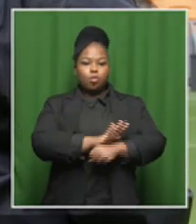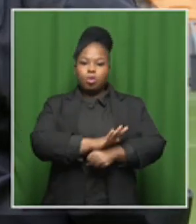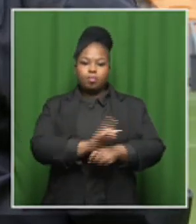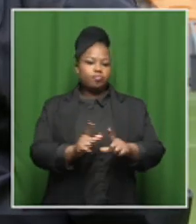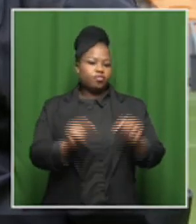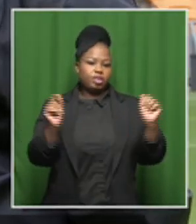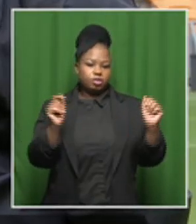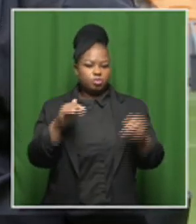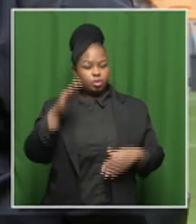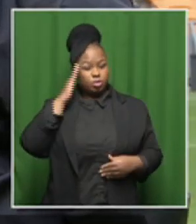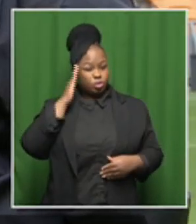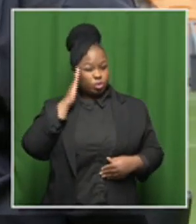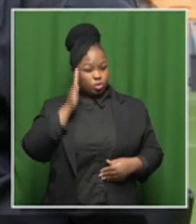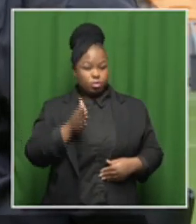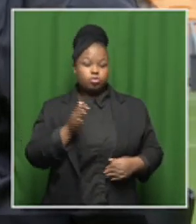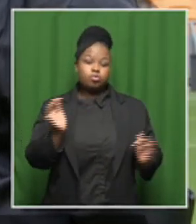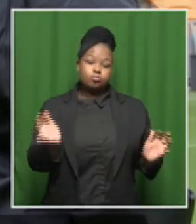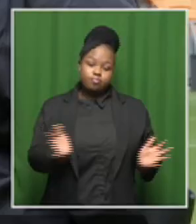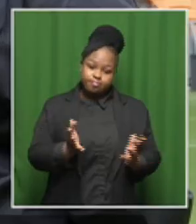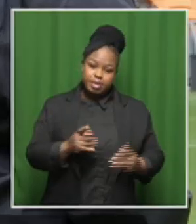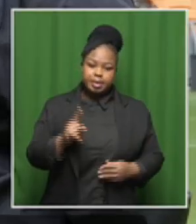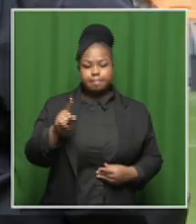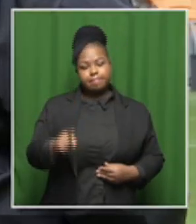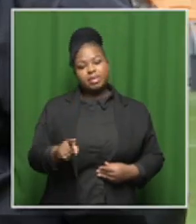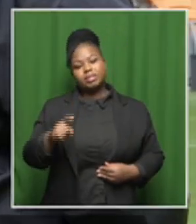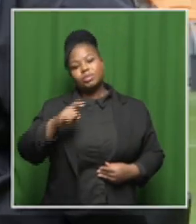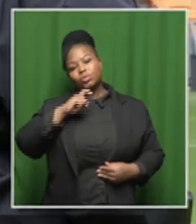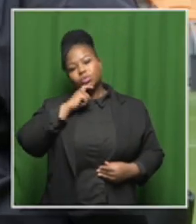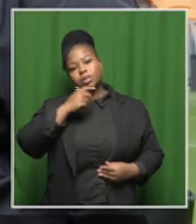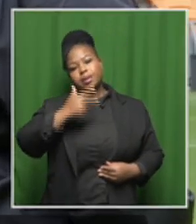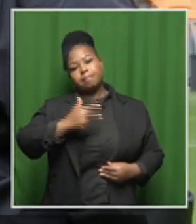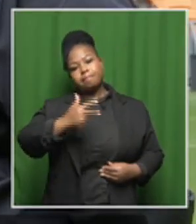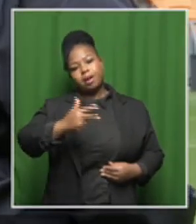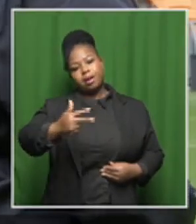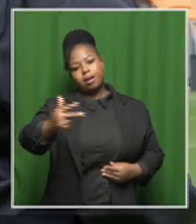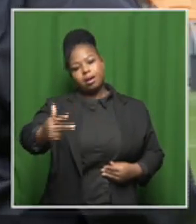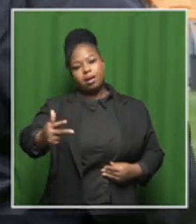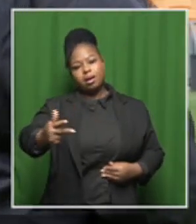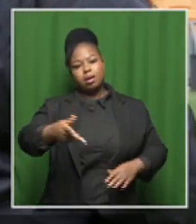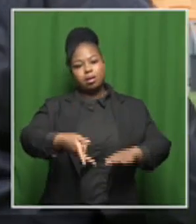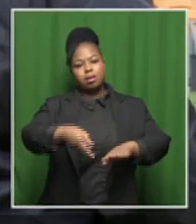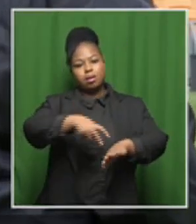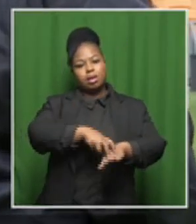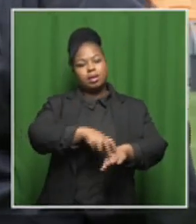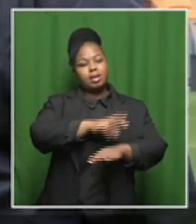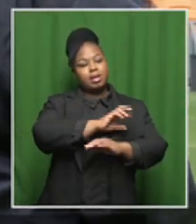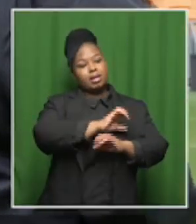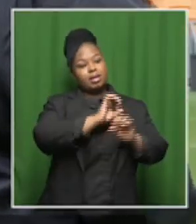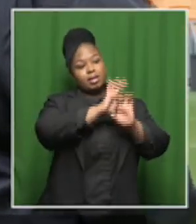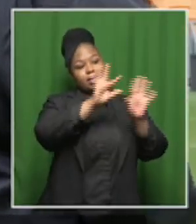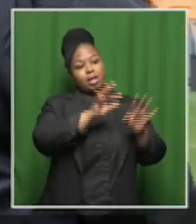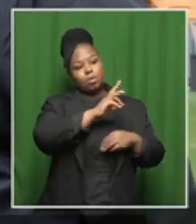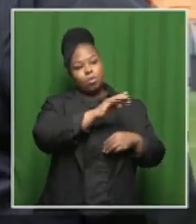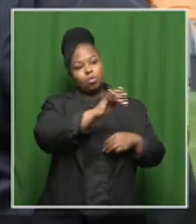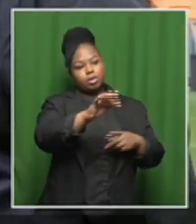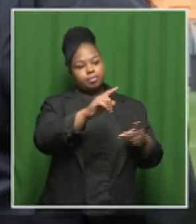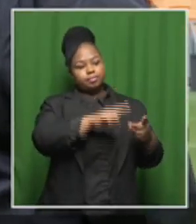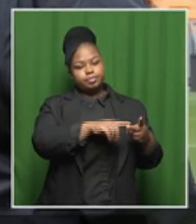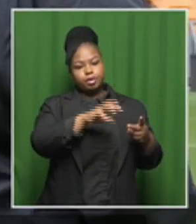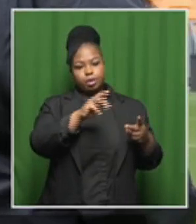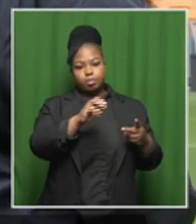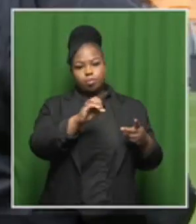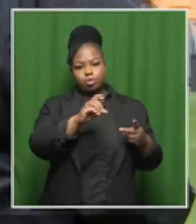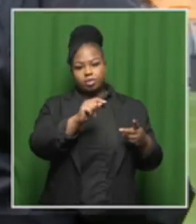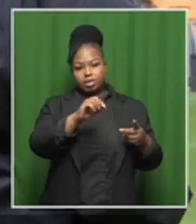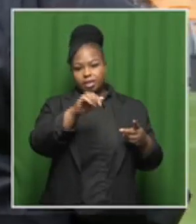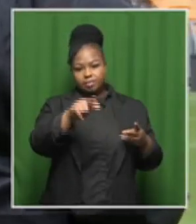FNB Stadium. You're encouraging fans to make use of park and ride systems. There's one at Clearwater Mall. There's going to be one at Monte Casino,